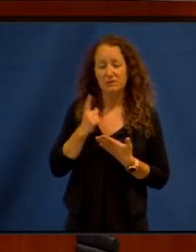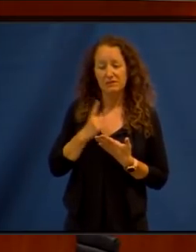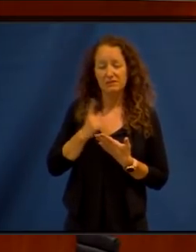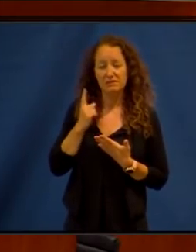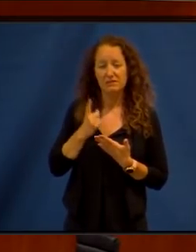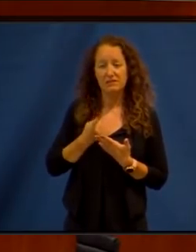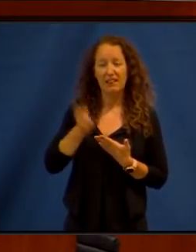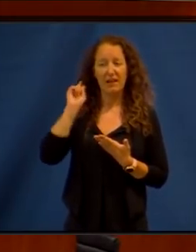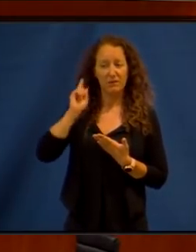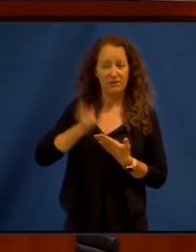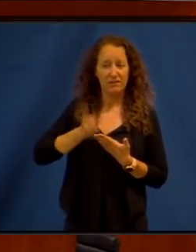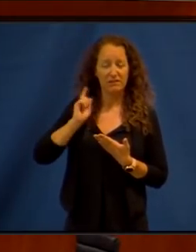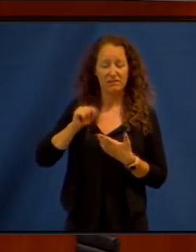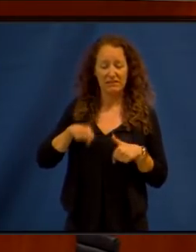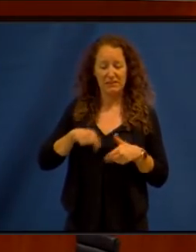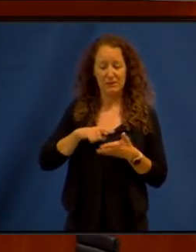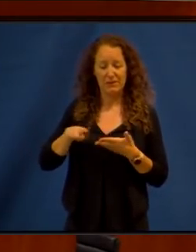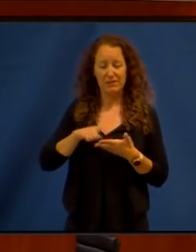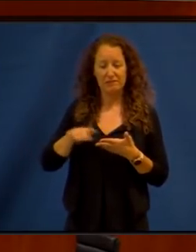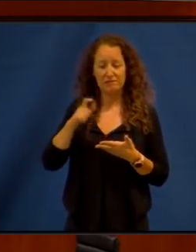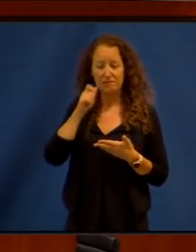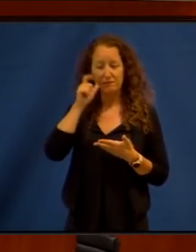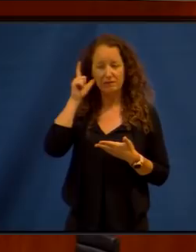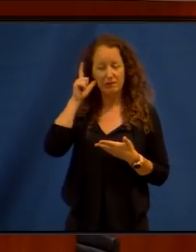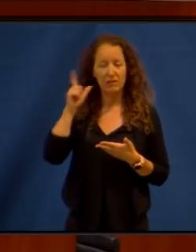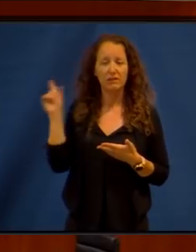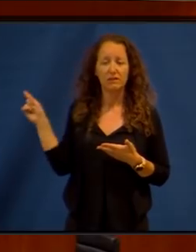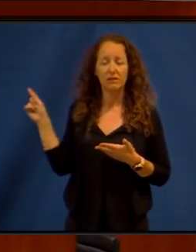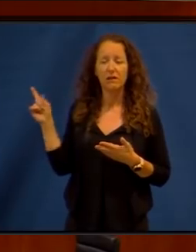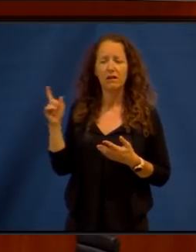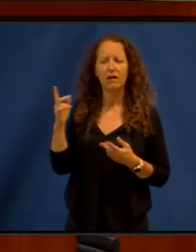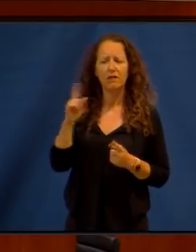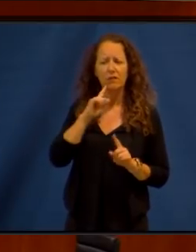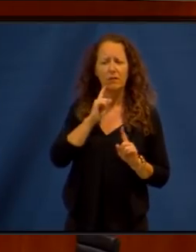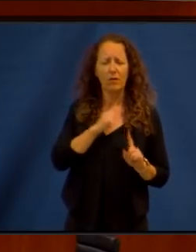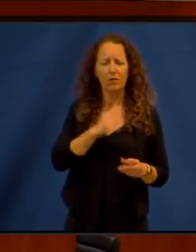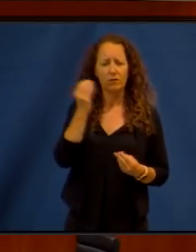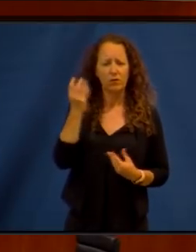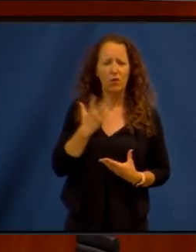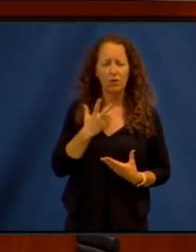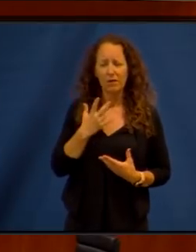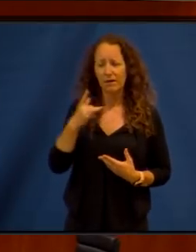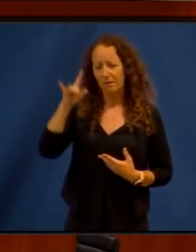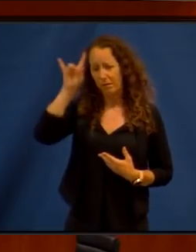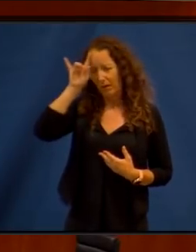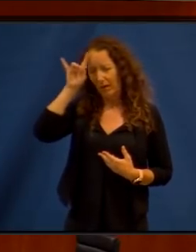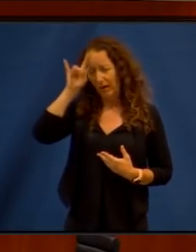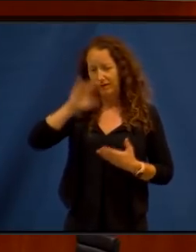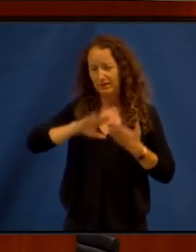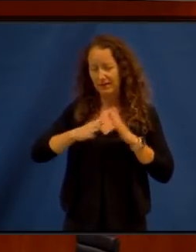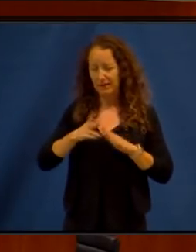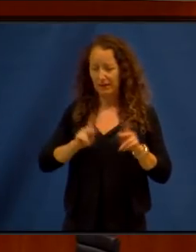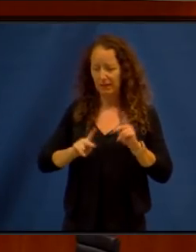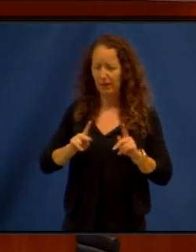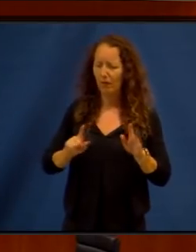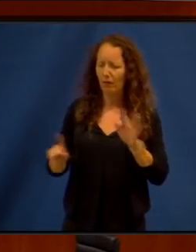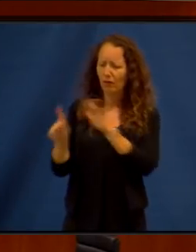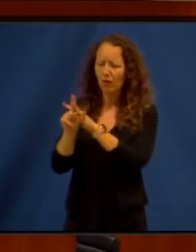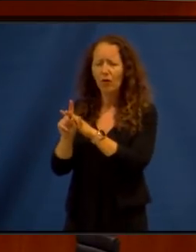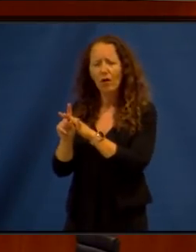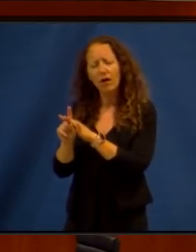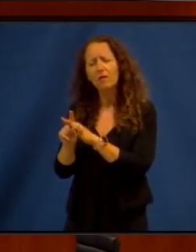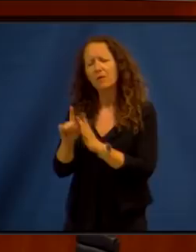reported that people in Bullhead City are being turned away for testing, even though they are showing symptoms